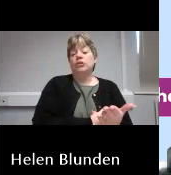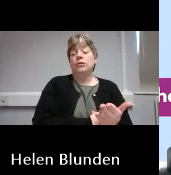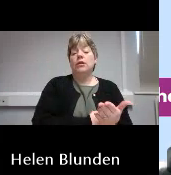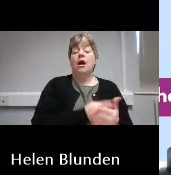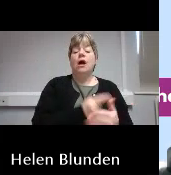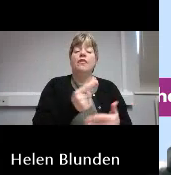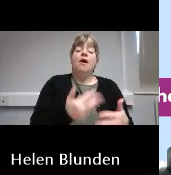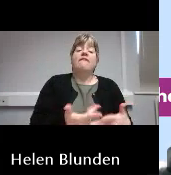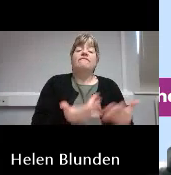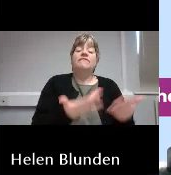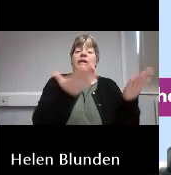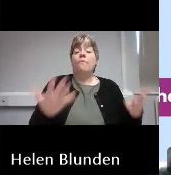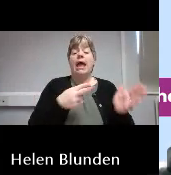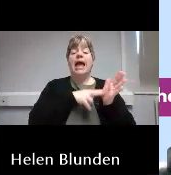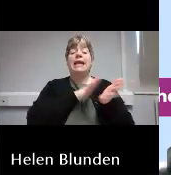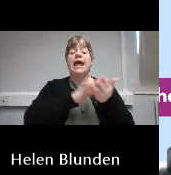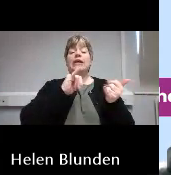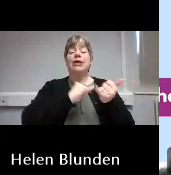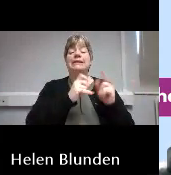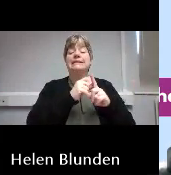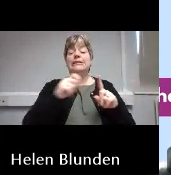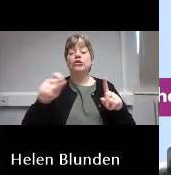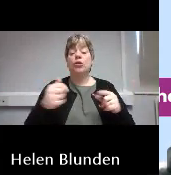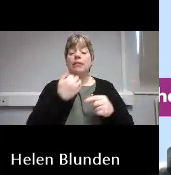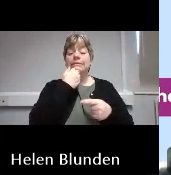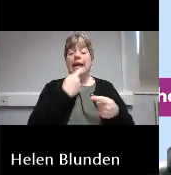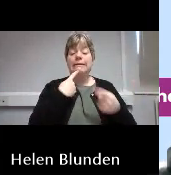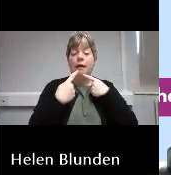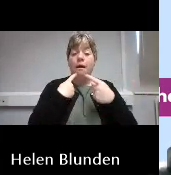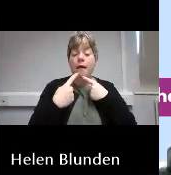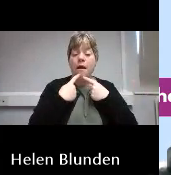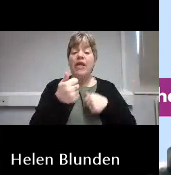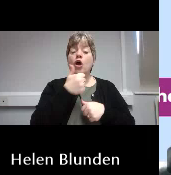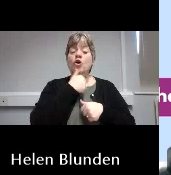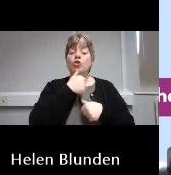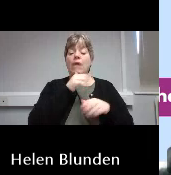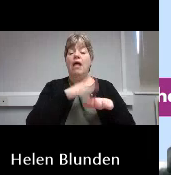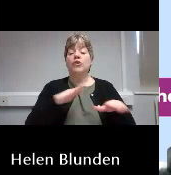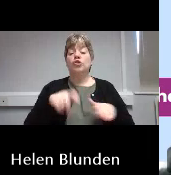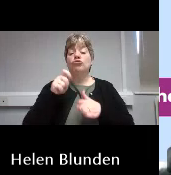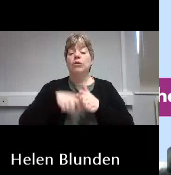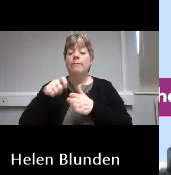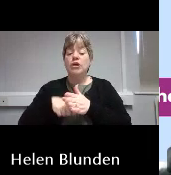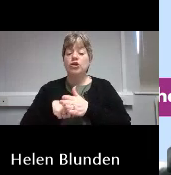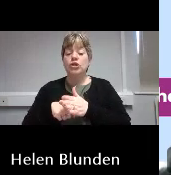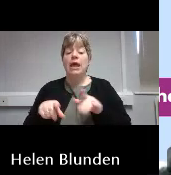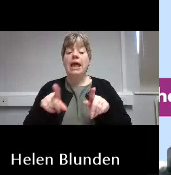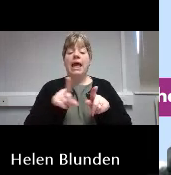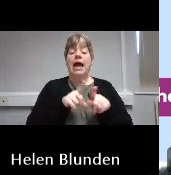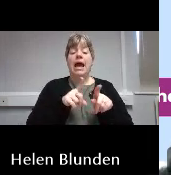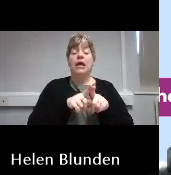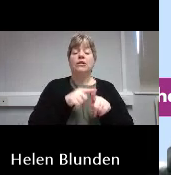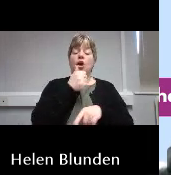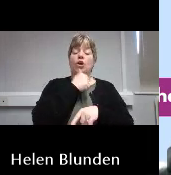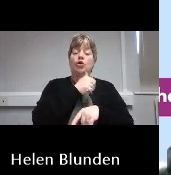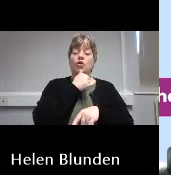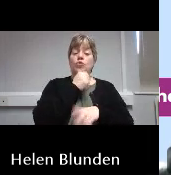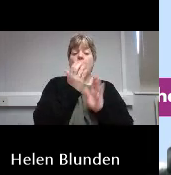come from NHS digital data, and they're used by the Children's Commissioner and are